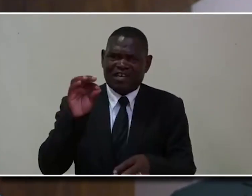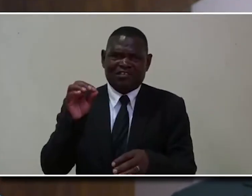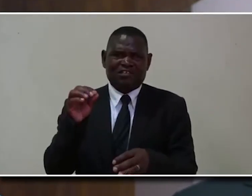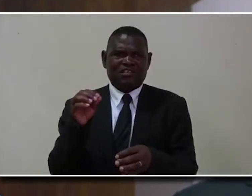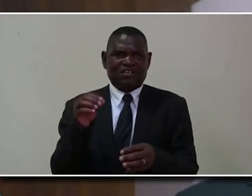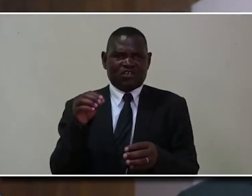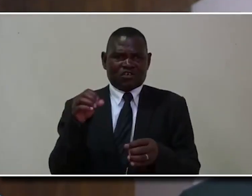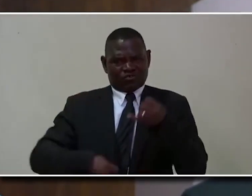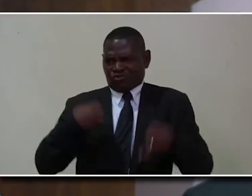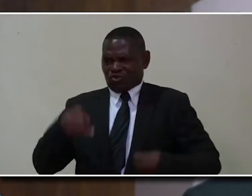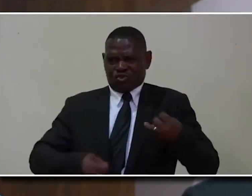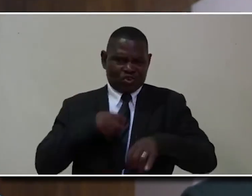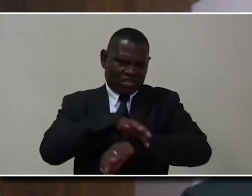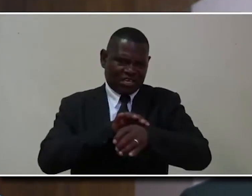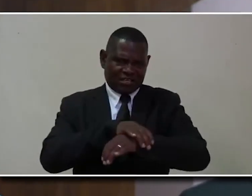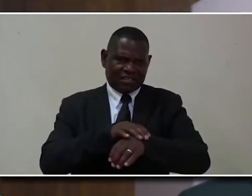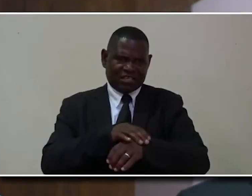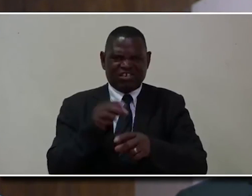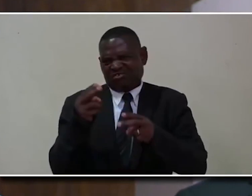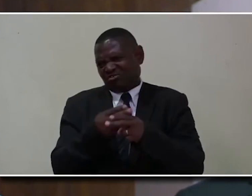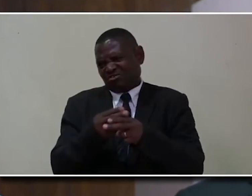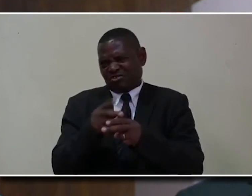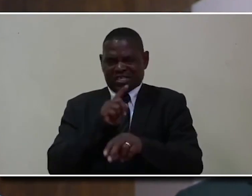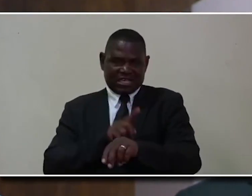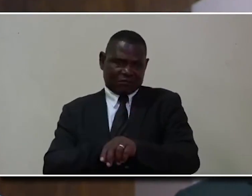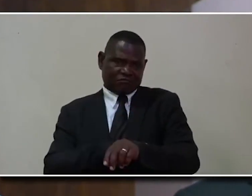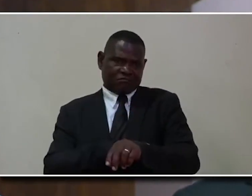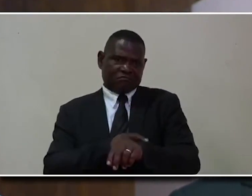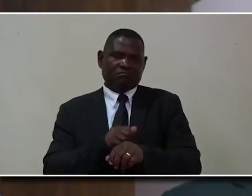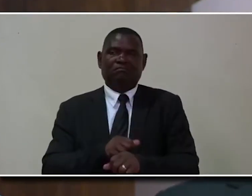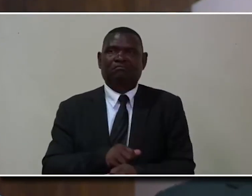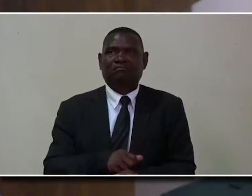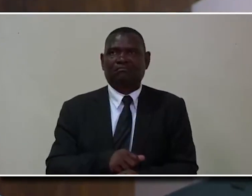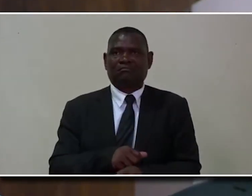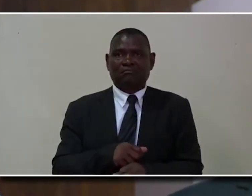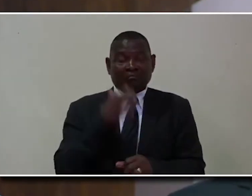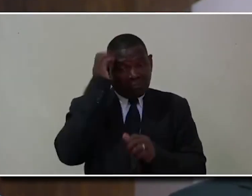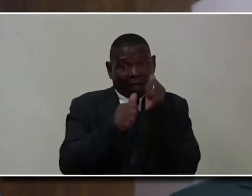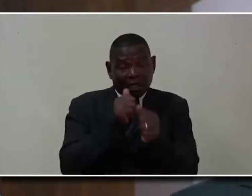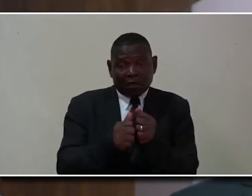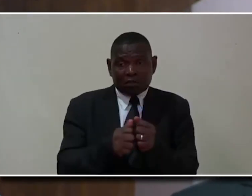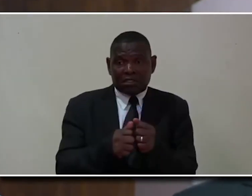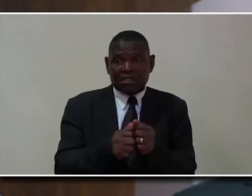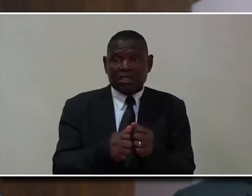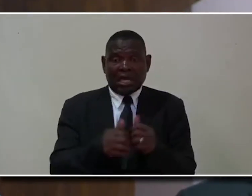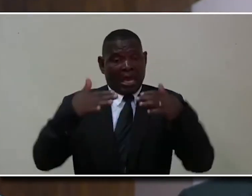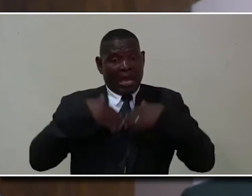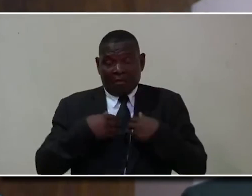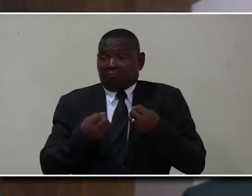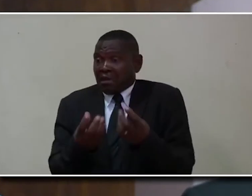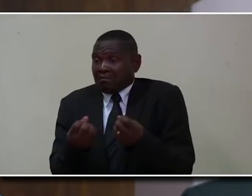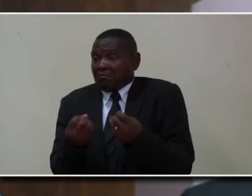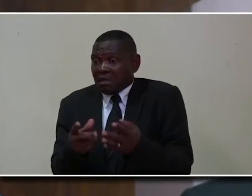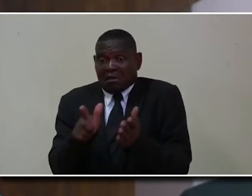temporal. Because they are attached to certain